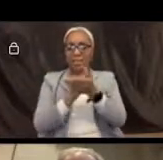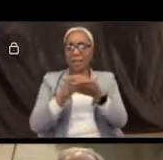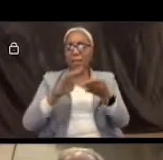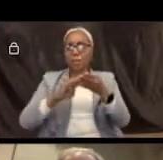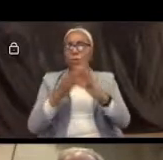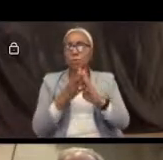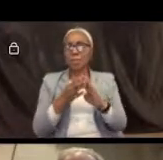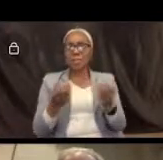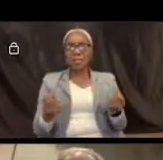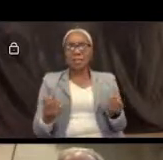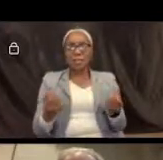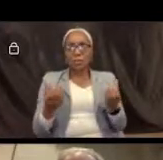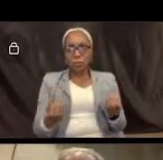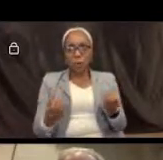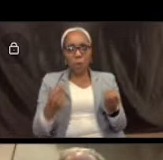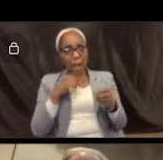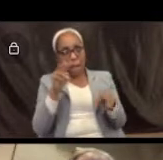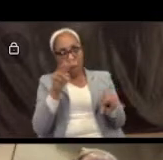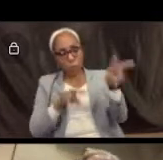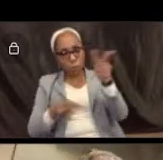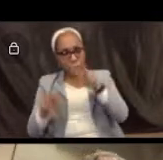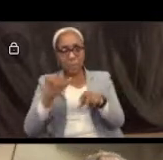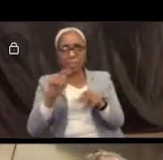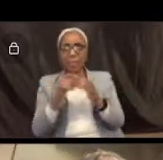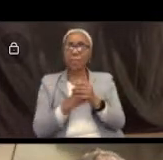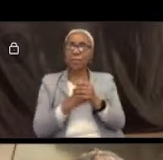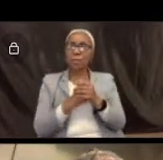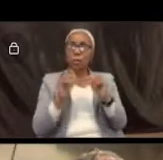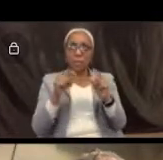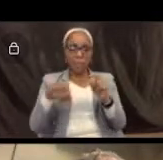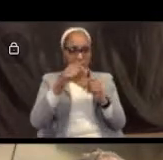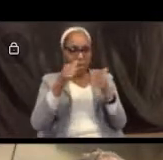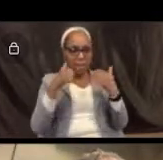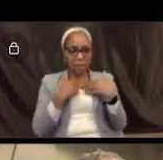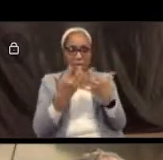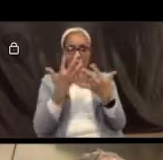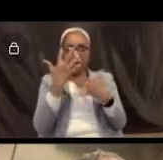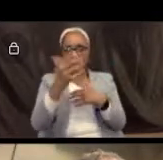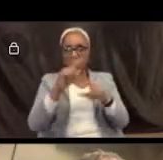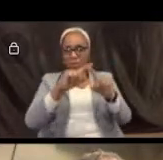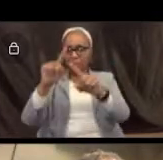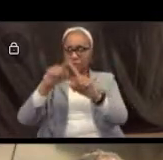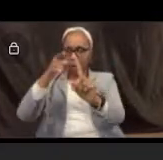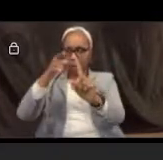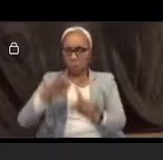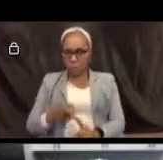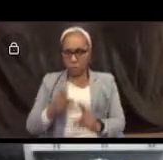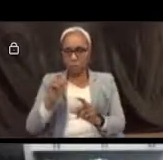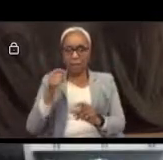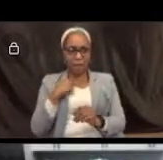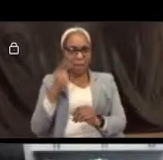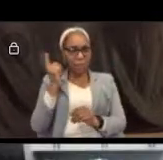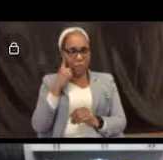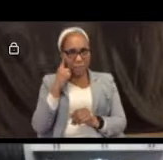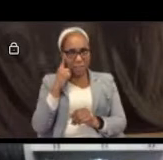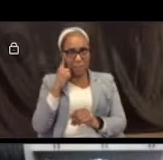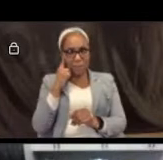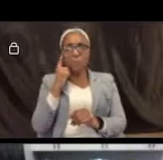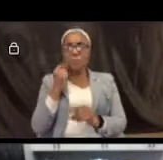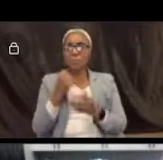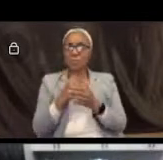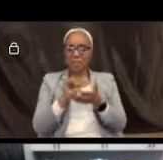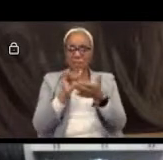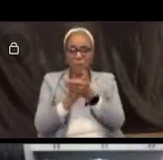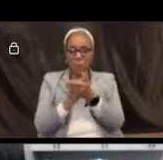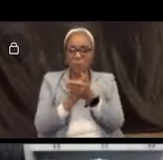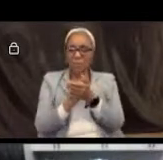So I looked at it. I think they had 5 different points, and I think that, those minor things such